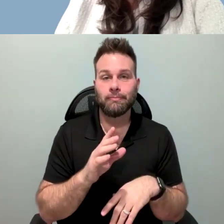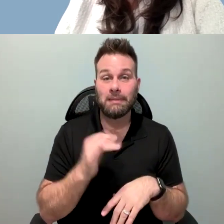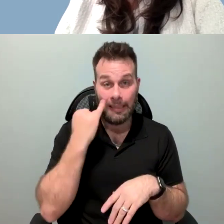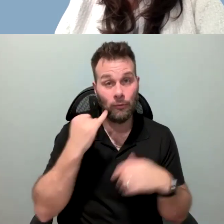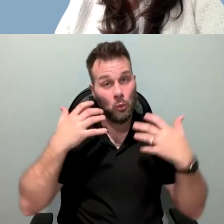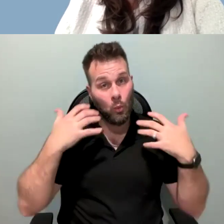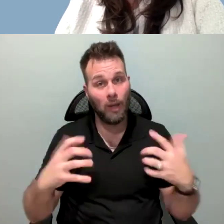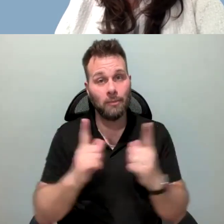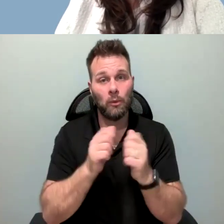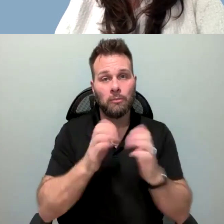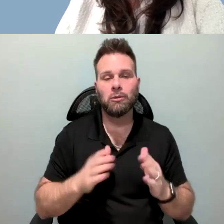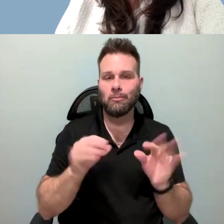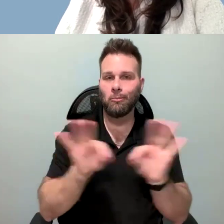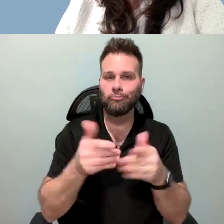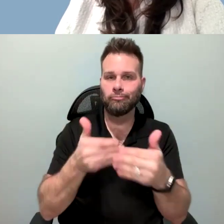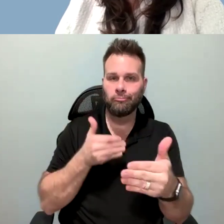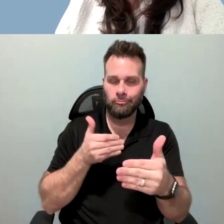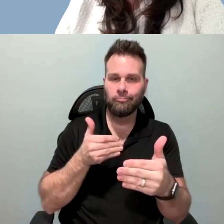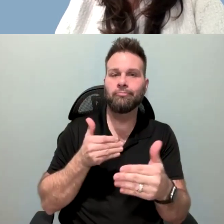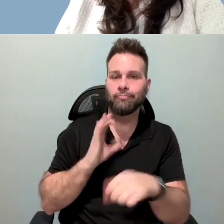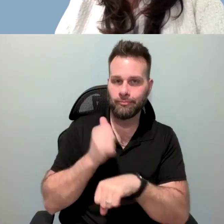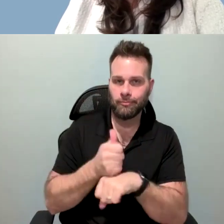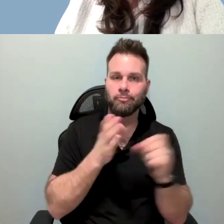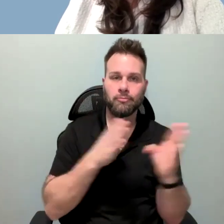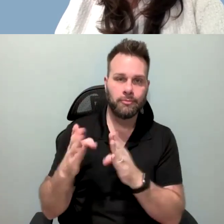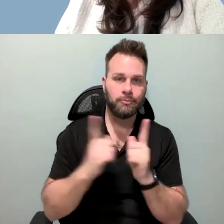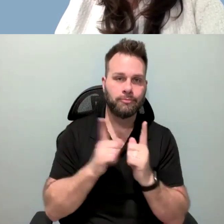meeting. And Julia, I'll pause for a moment.